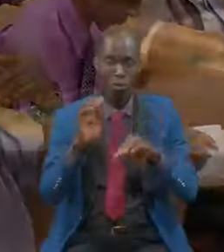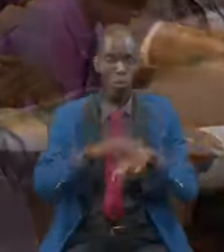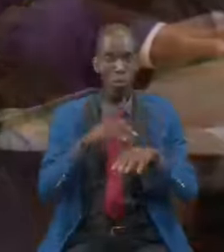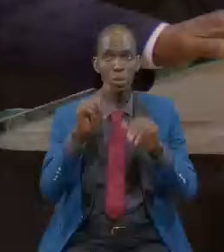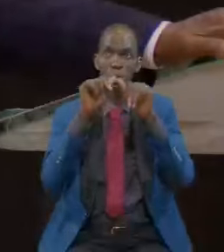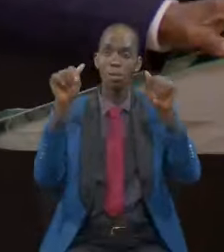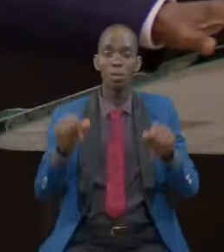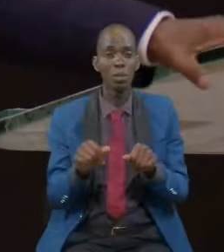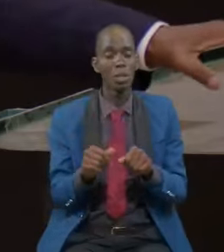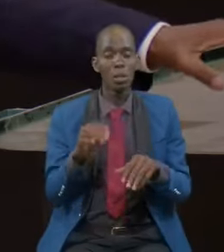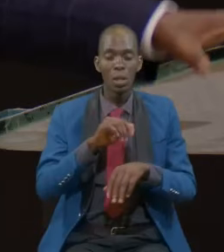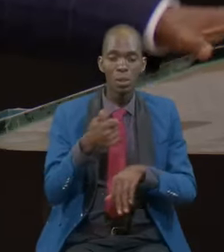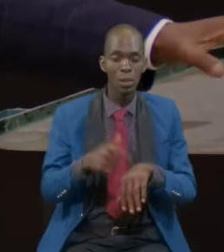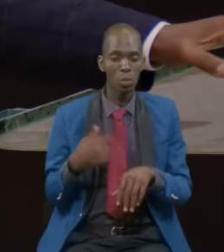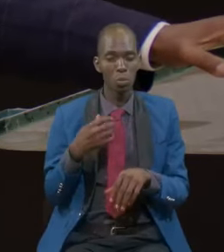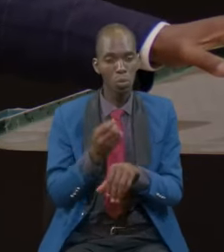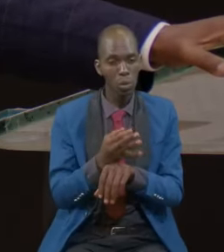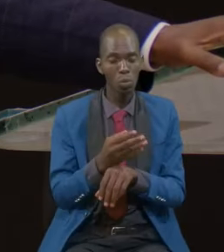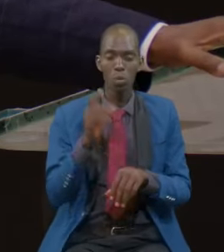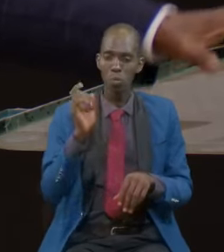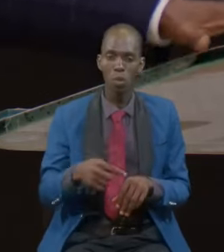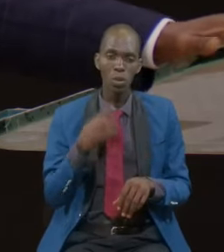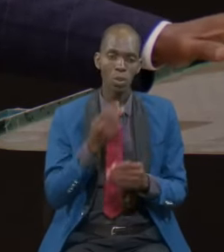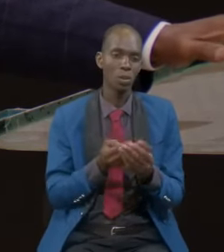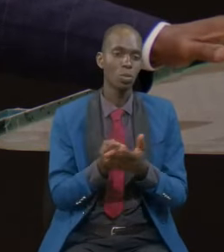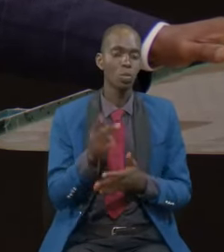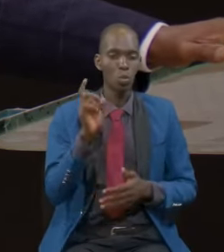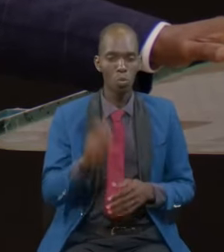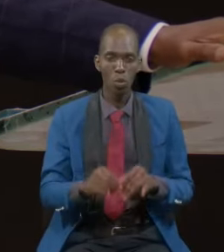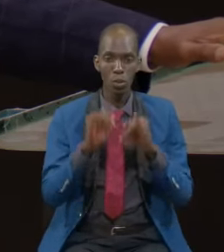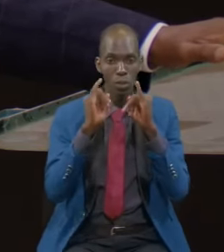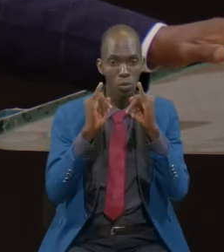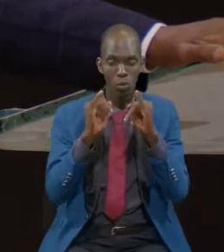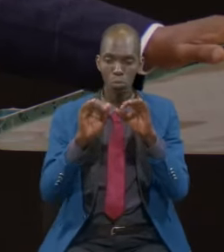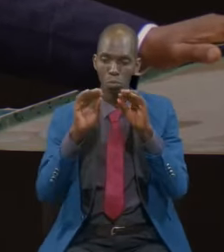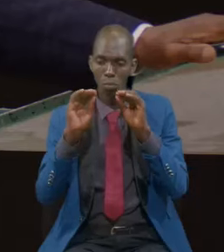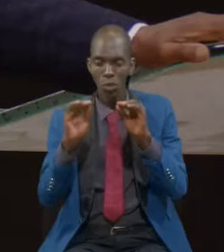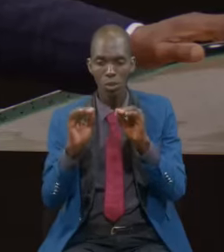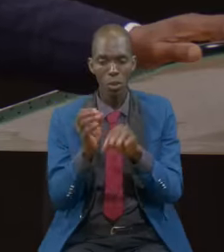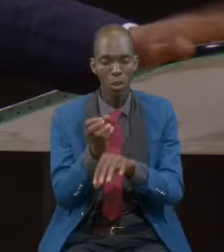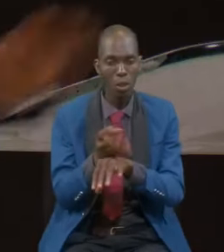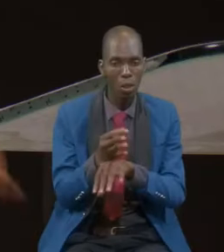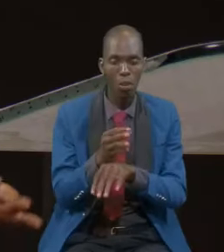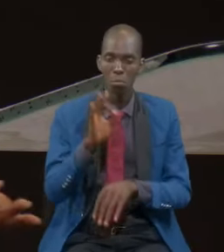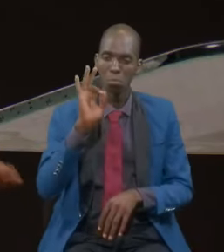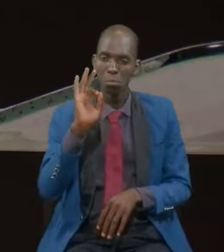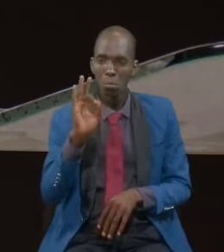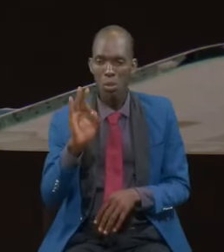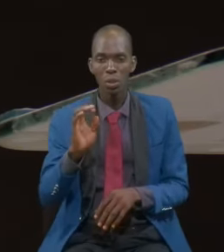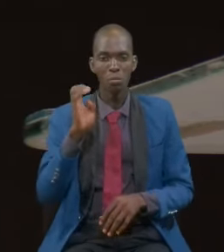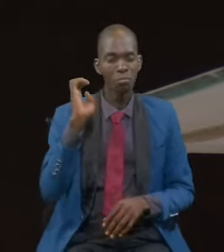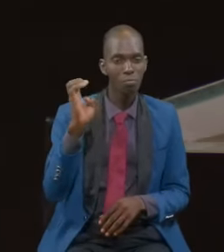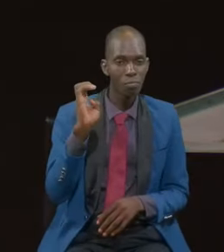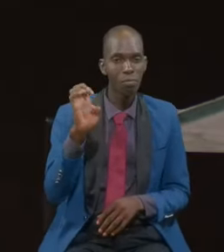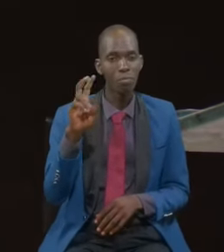we find ourselves, we have to instruct, we have to teach, we have to counsel, we have to preach, we have to